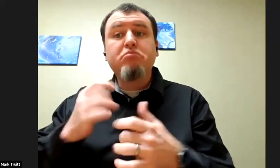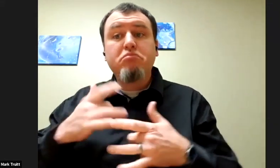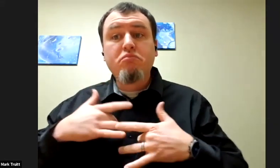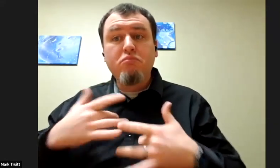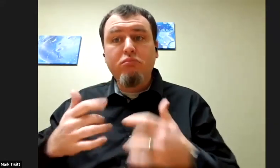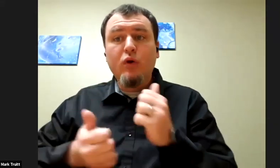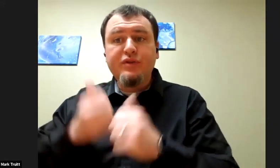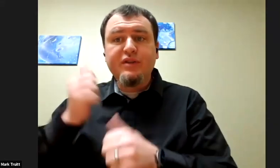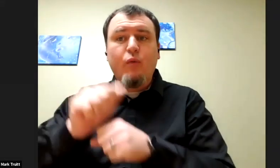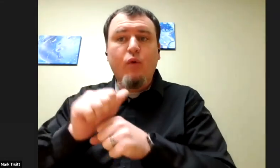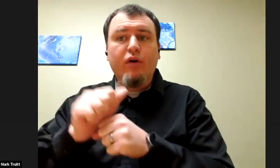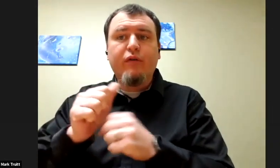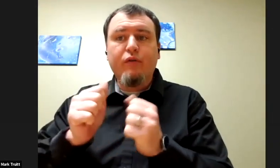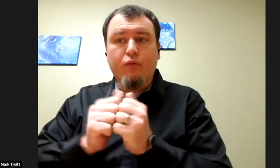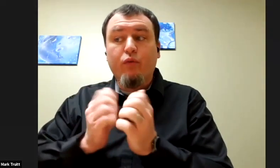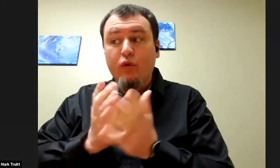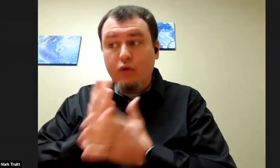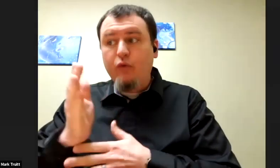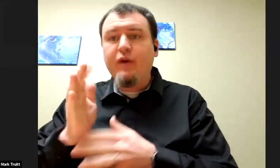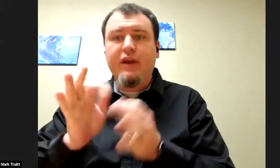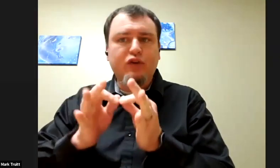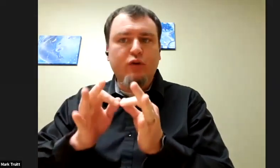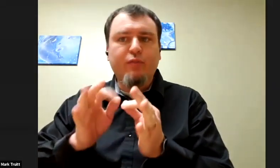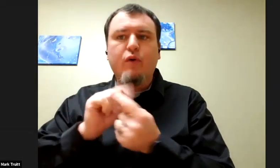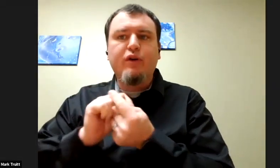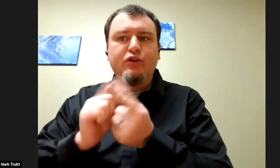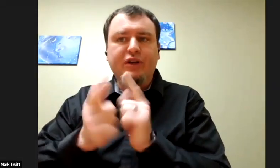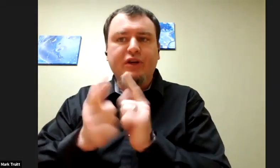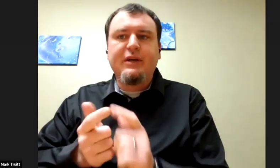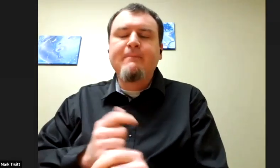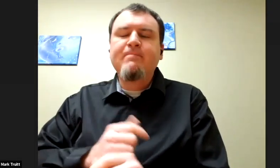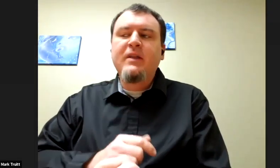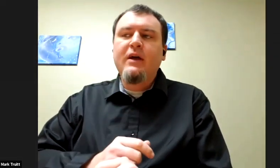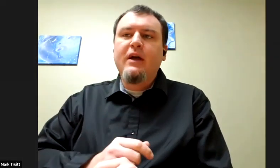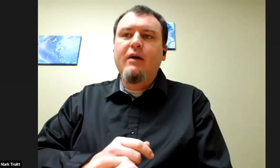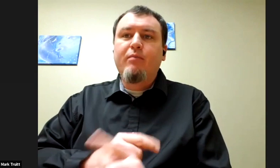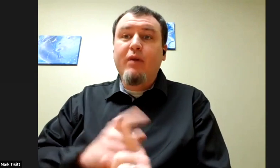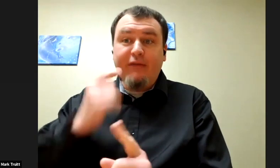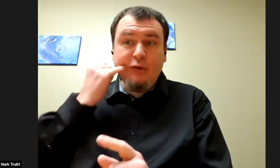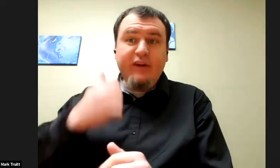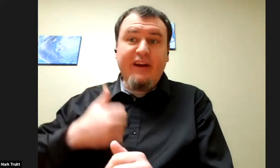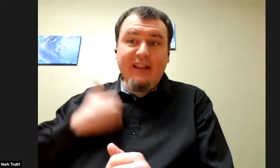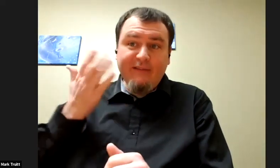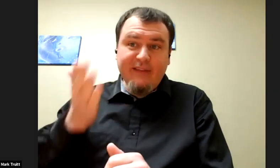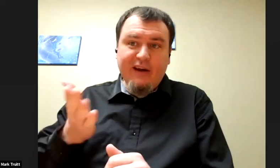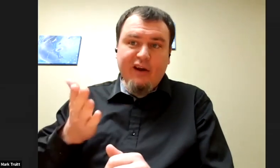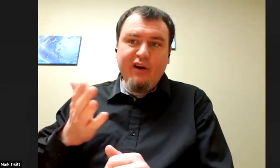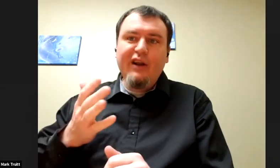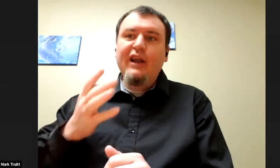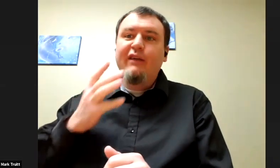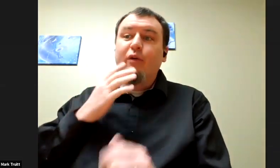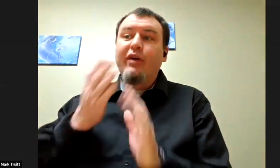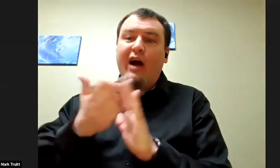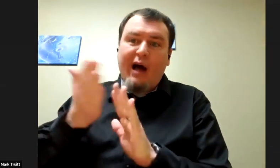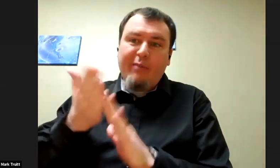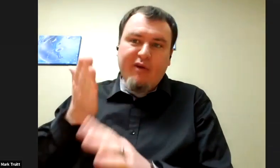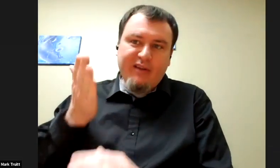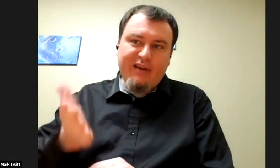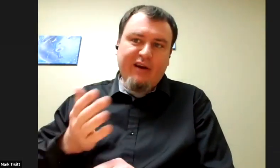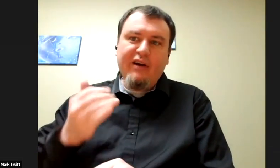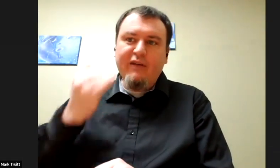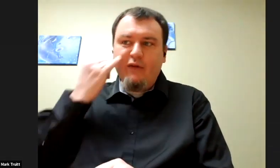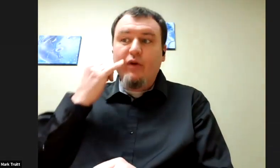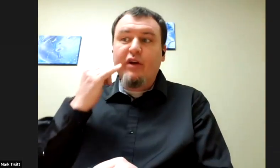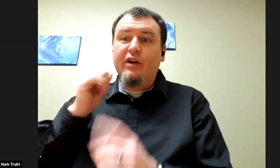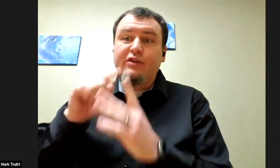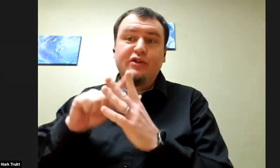they mostly work through an interpreter or a translator. But if you were going to live there, if you were going to operate